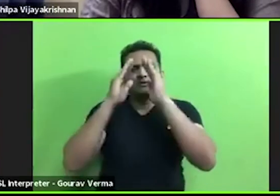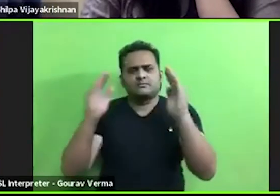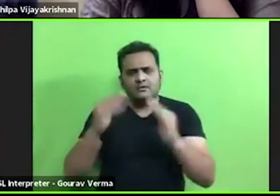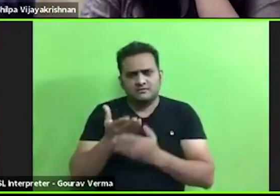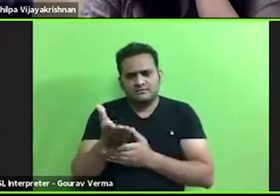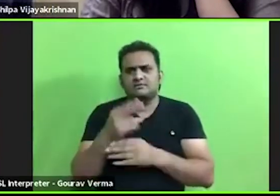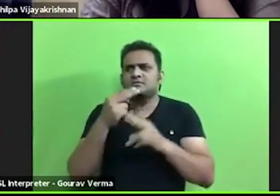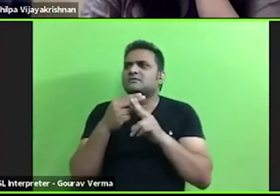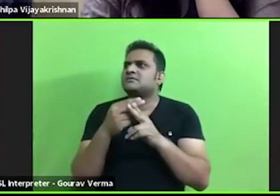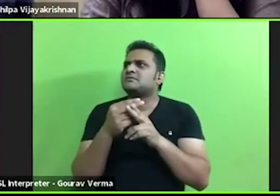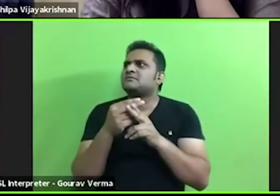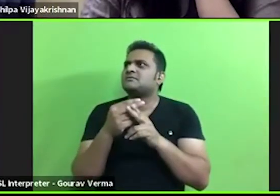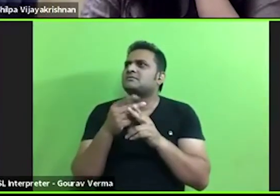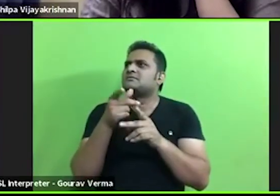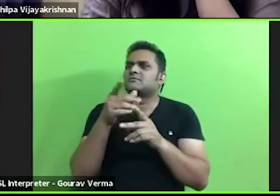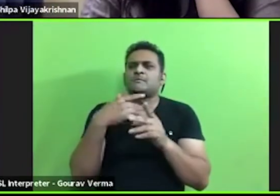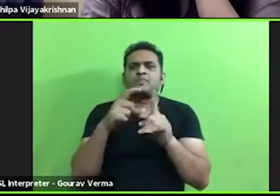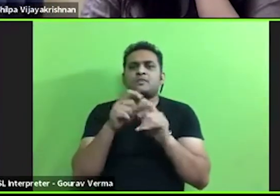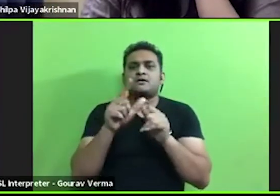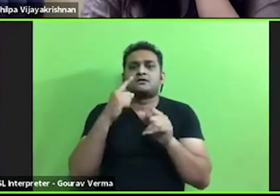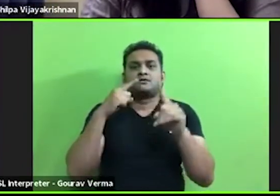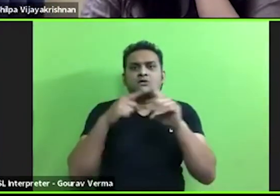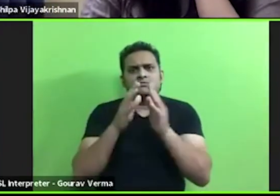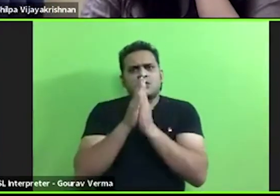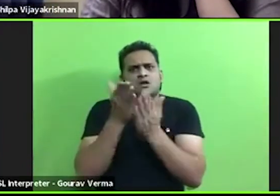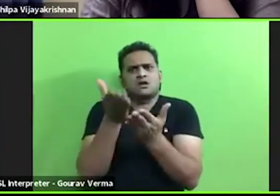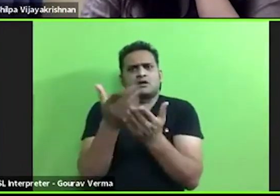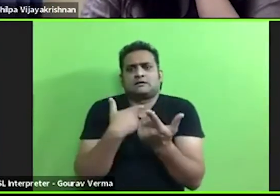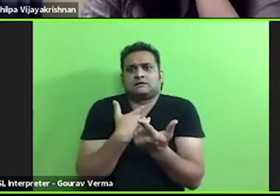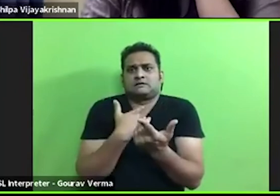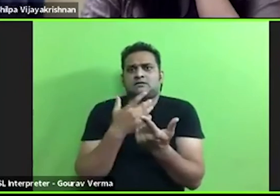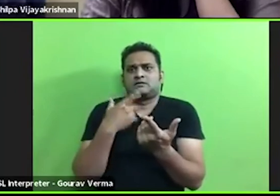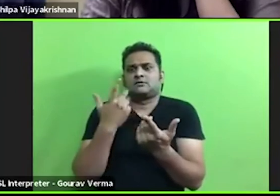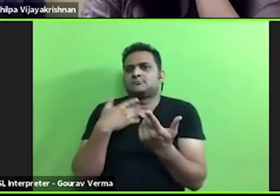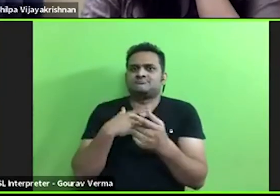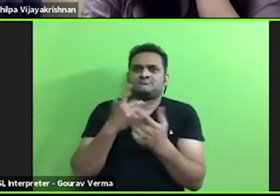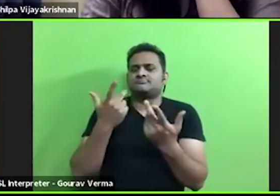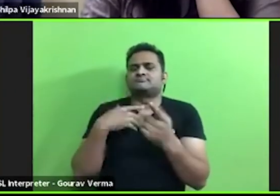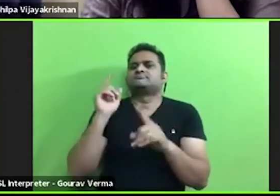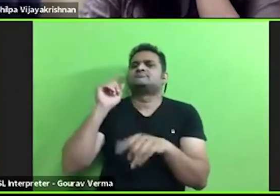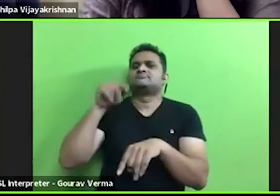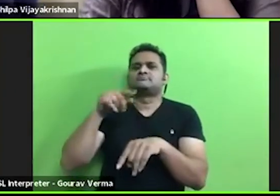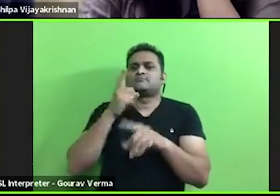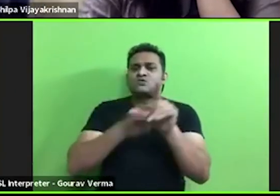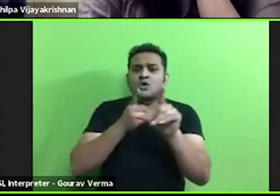named, which was basically a Dalit god, and I knew only late, but there was an annual